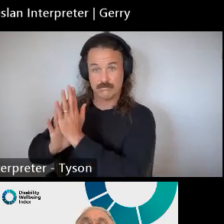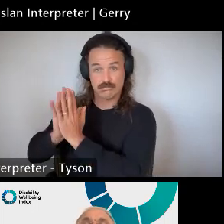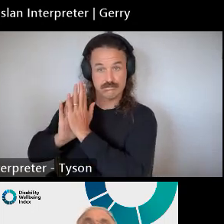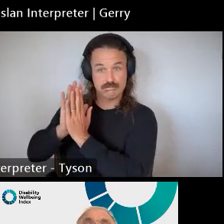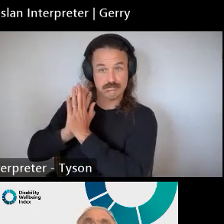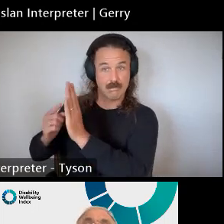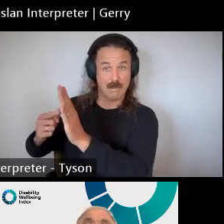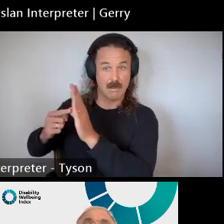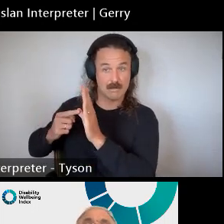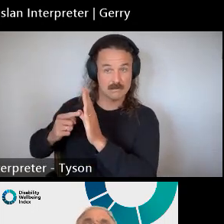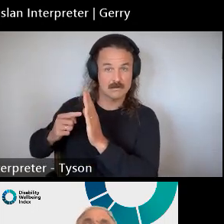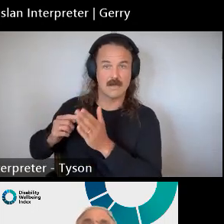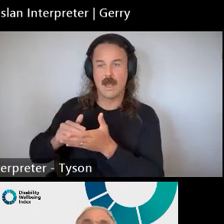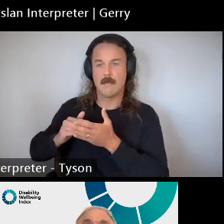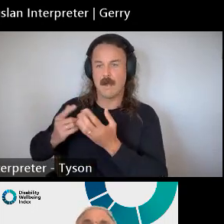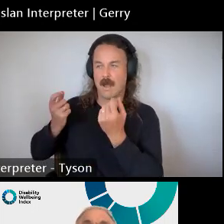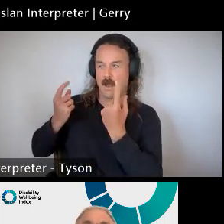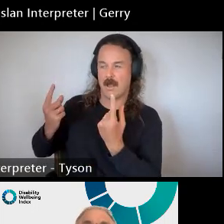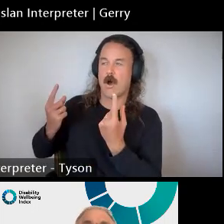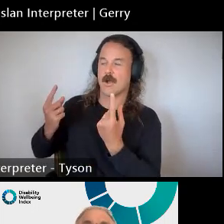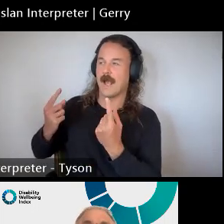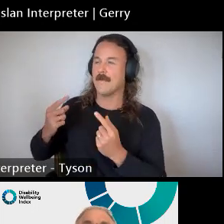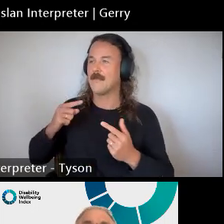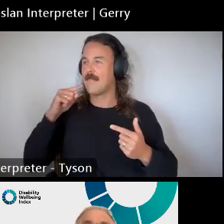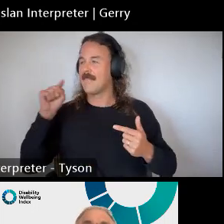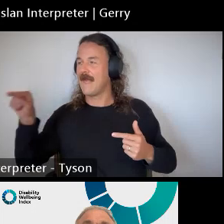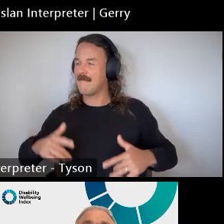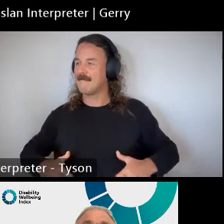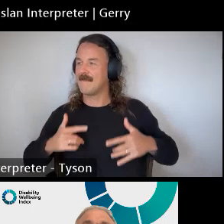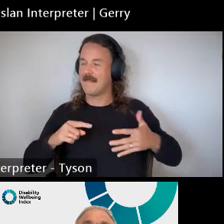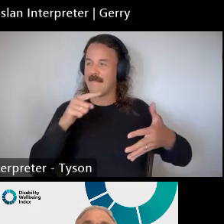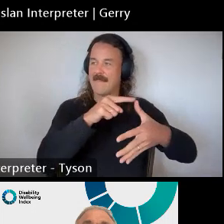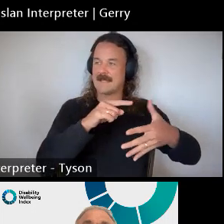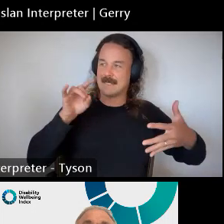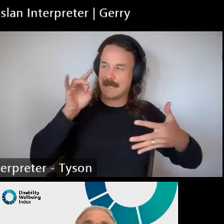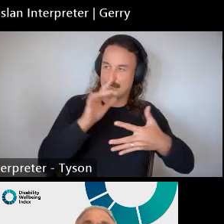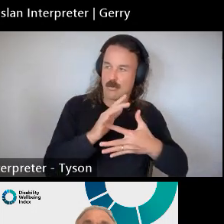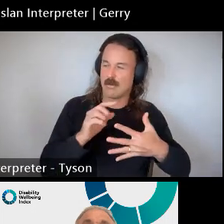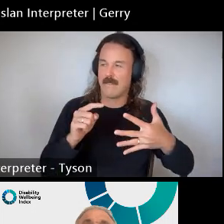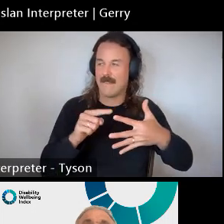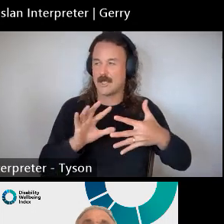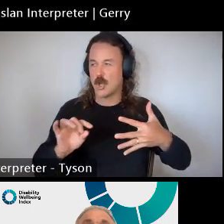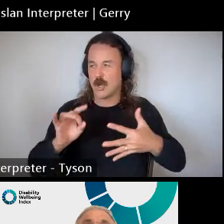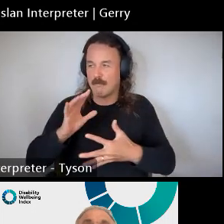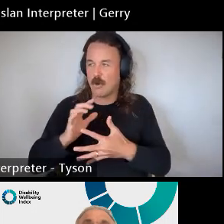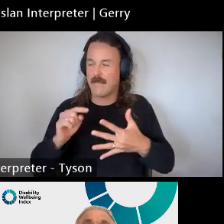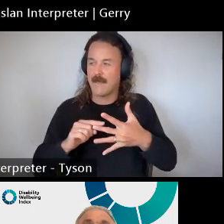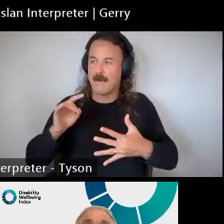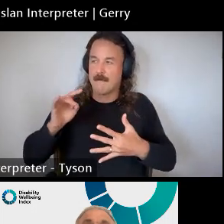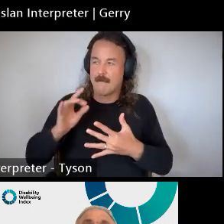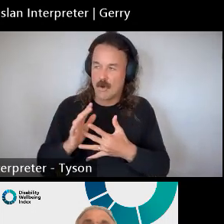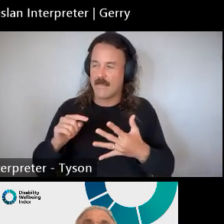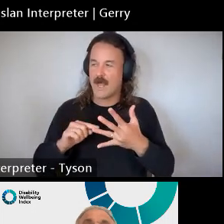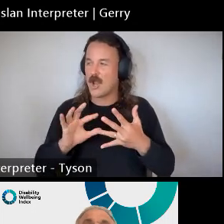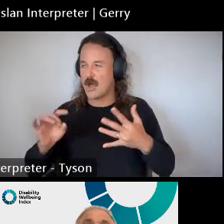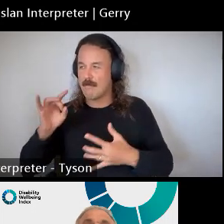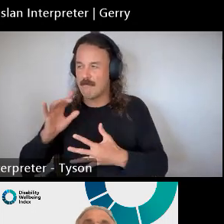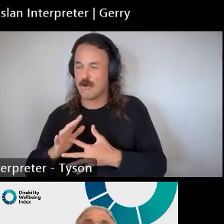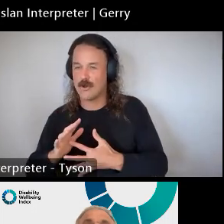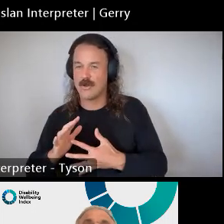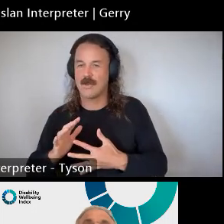about each life domain as well as response level to people with disability, their well-being.